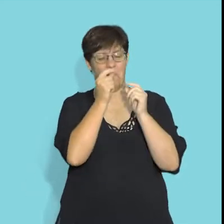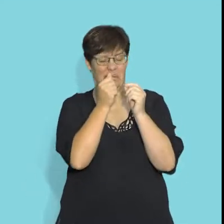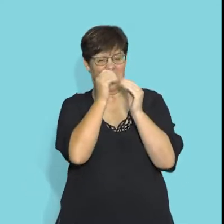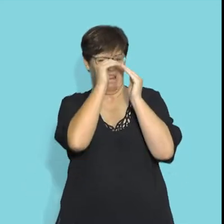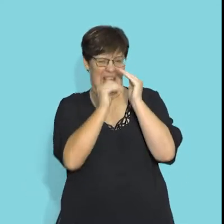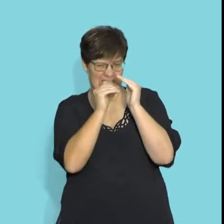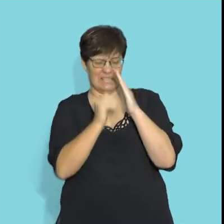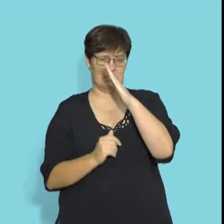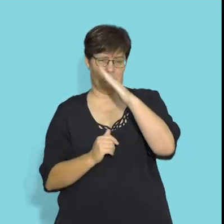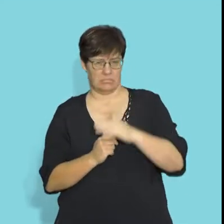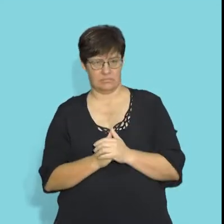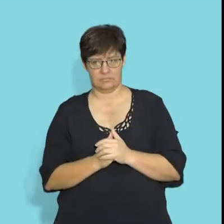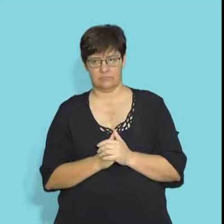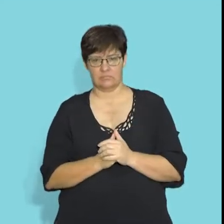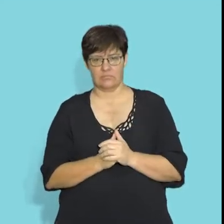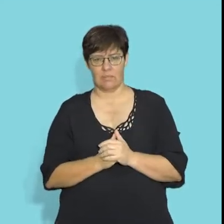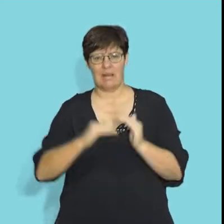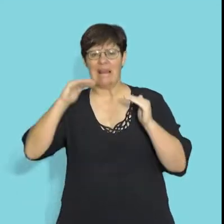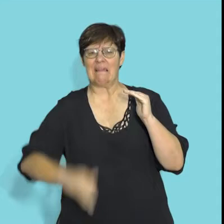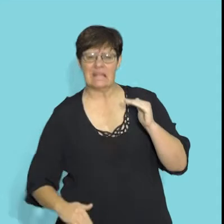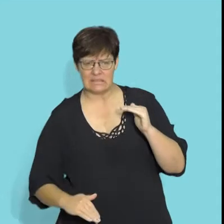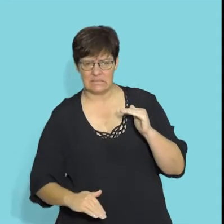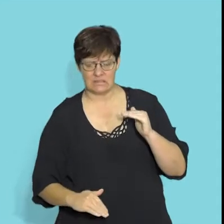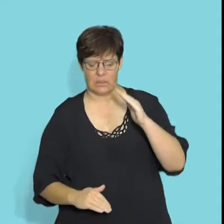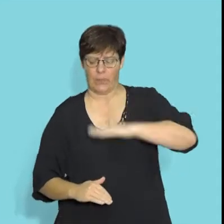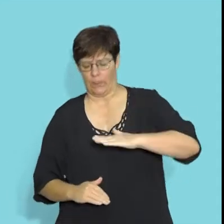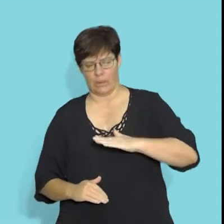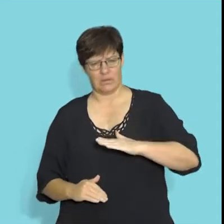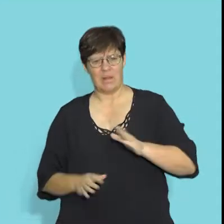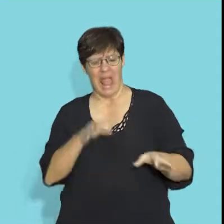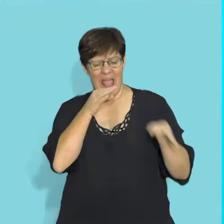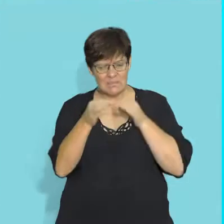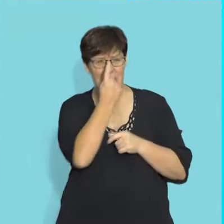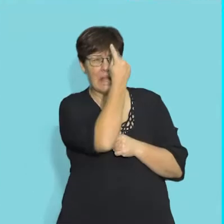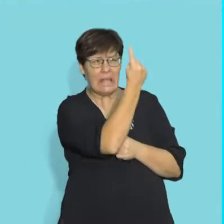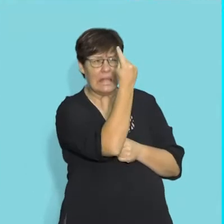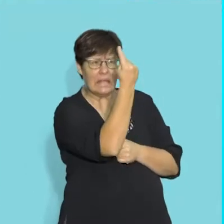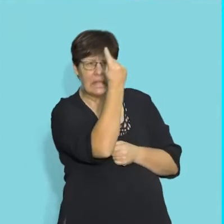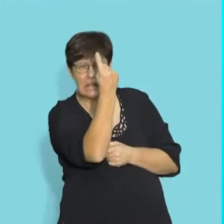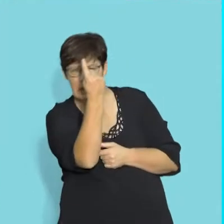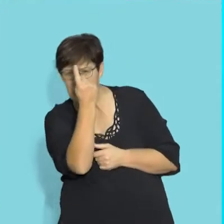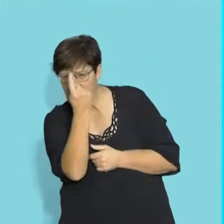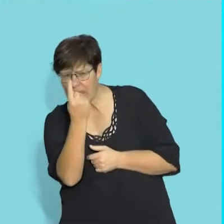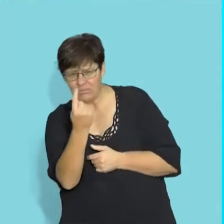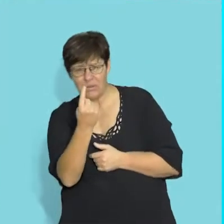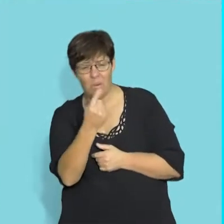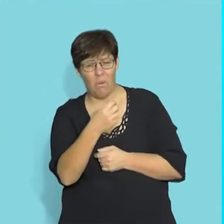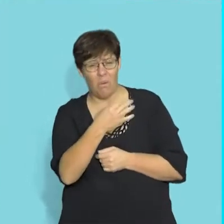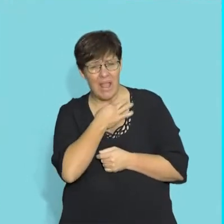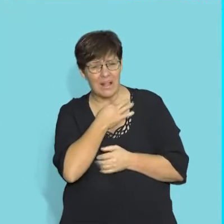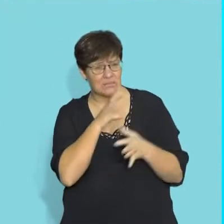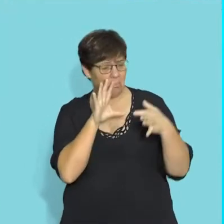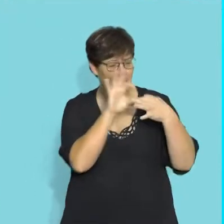less steep. And this is the least steepest. And to actually describe each of these 9 lines with English